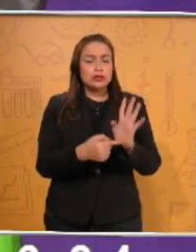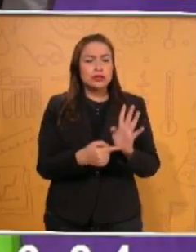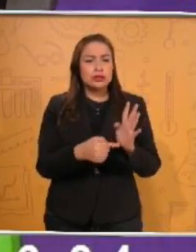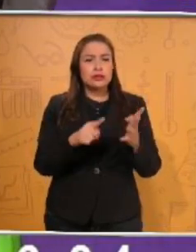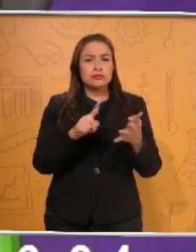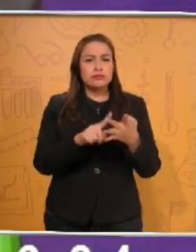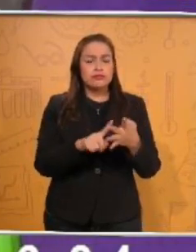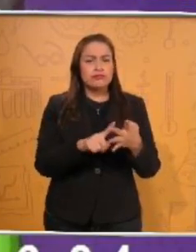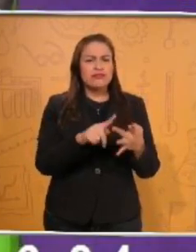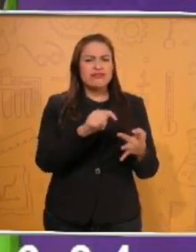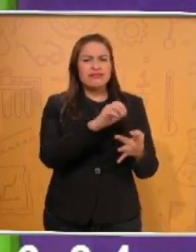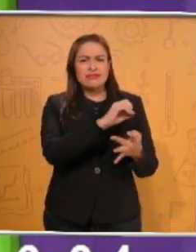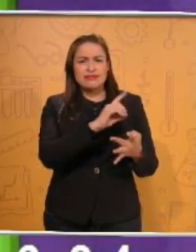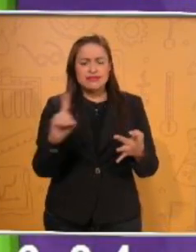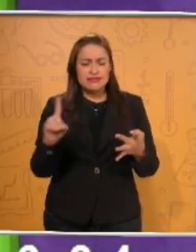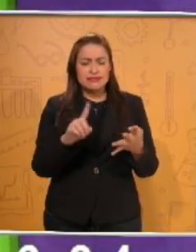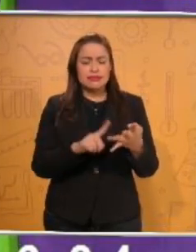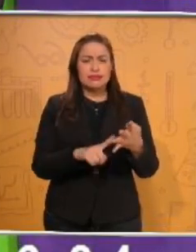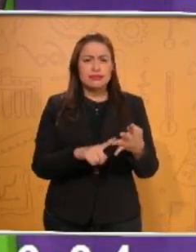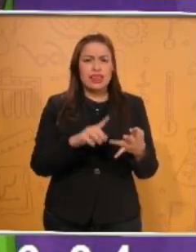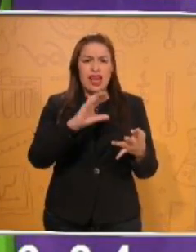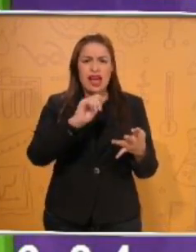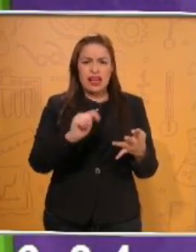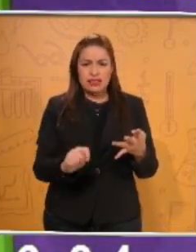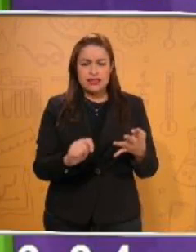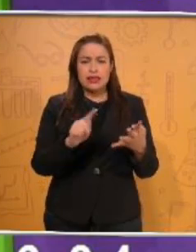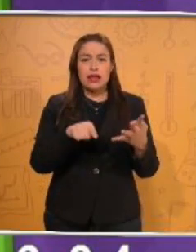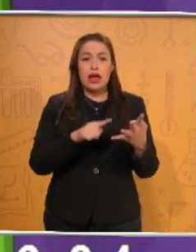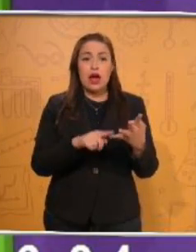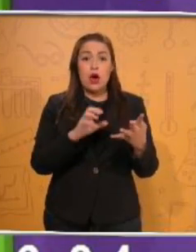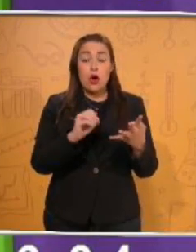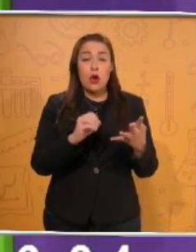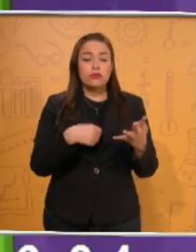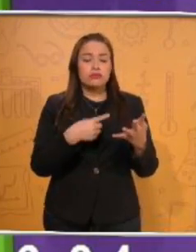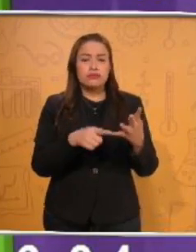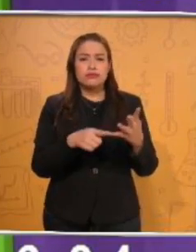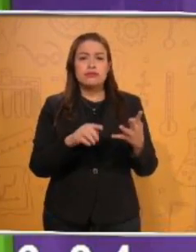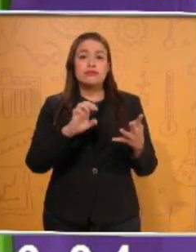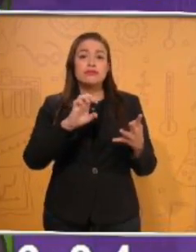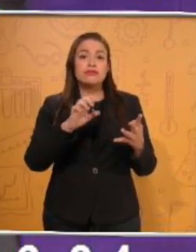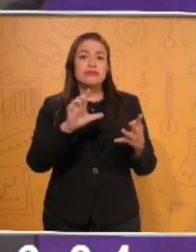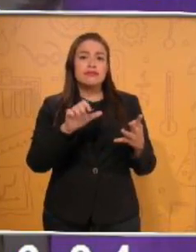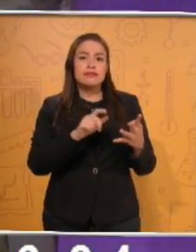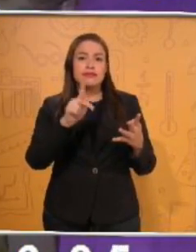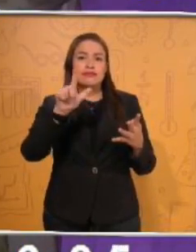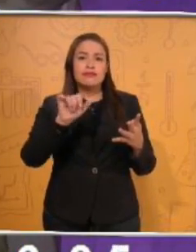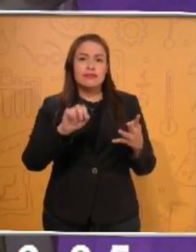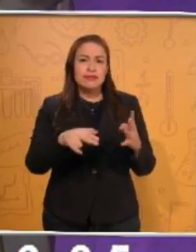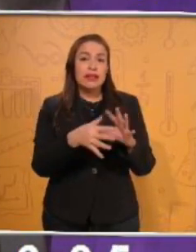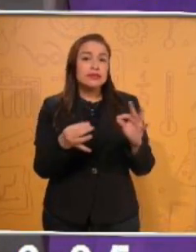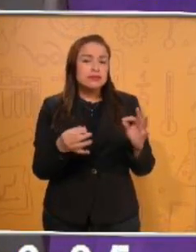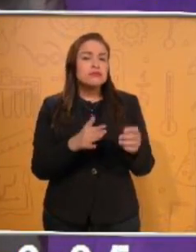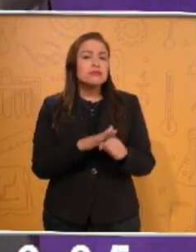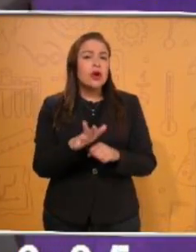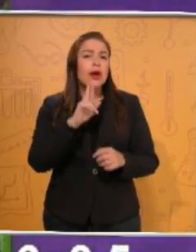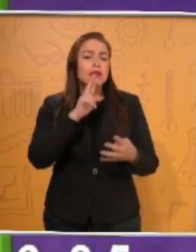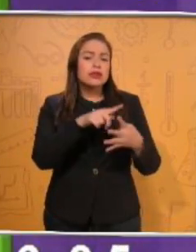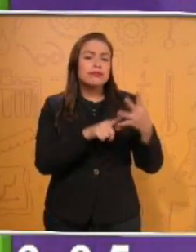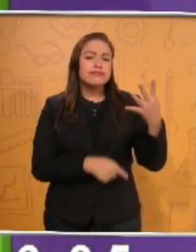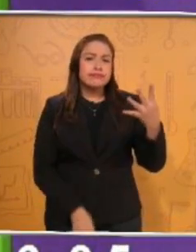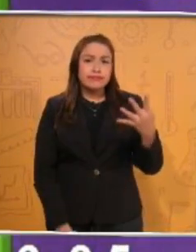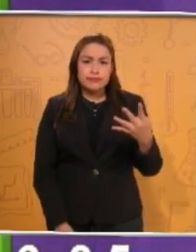taught, cut, or explain. What's the answer? You're right.